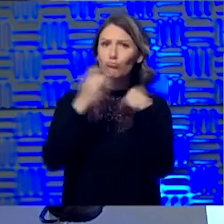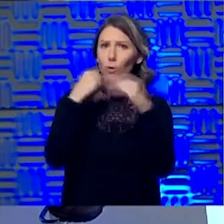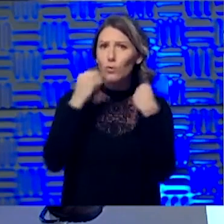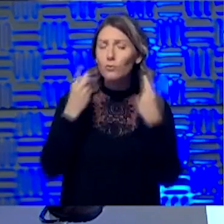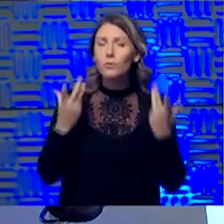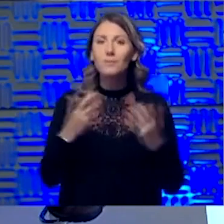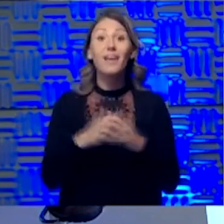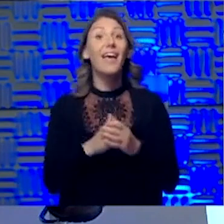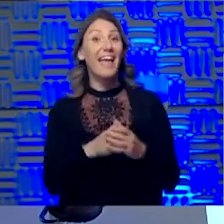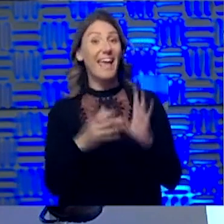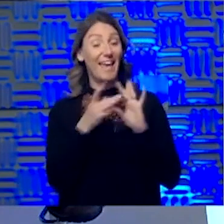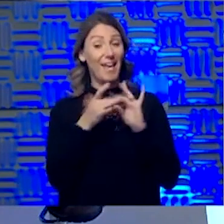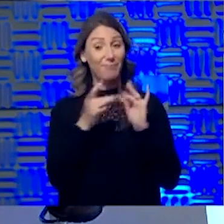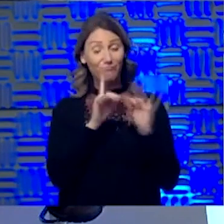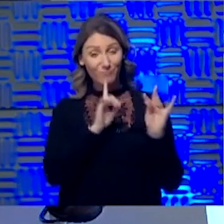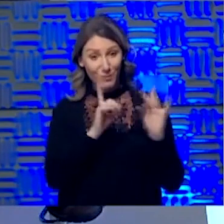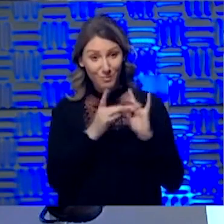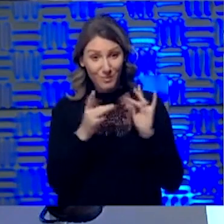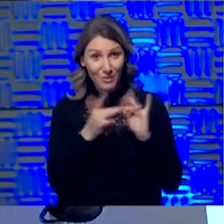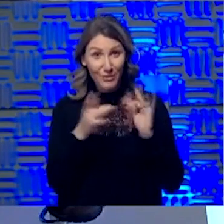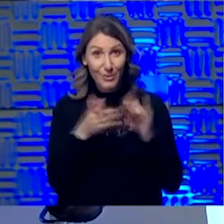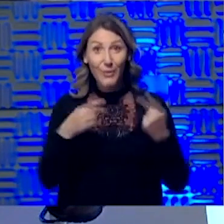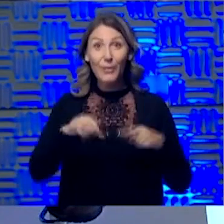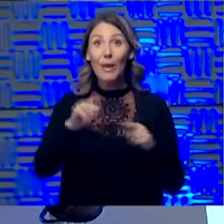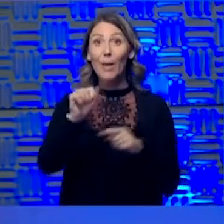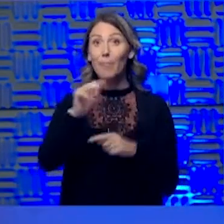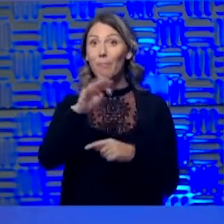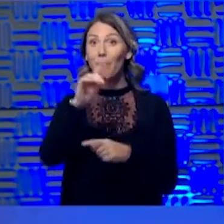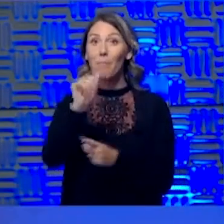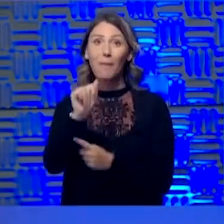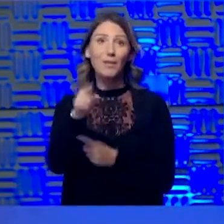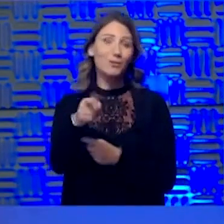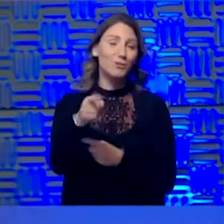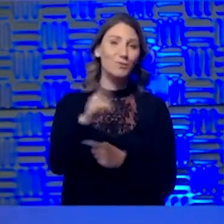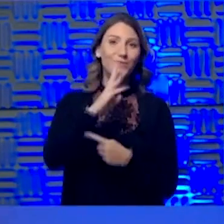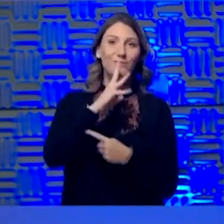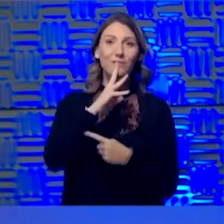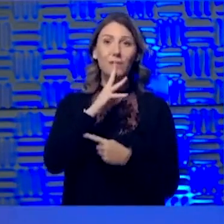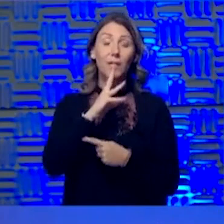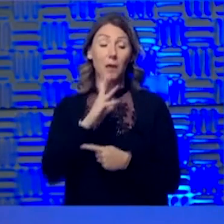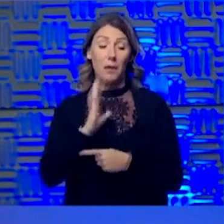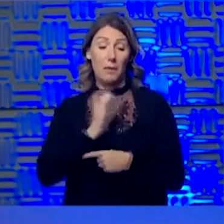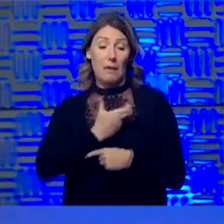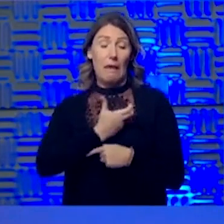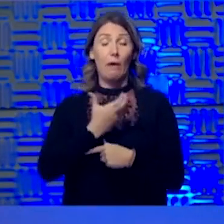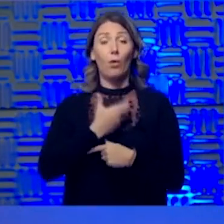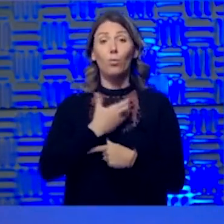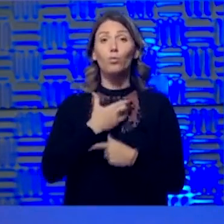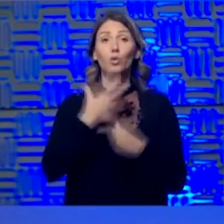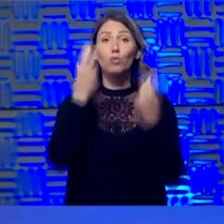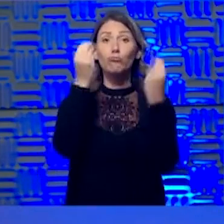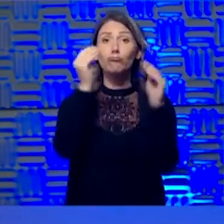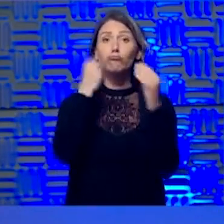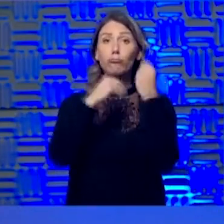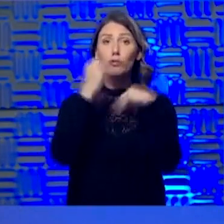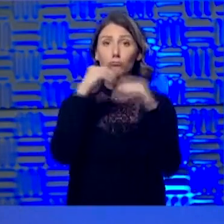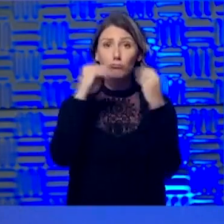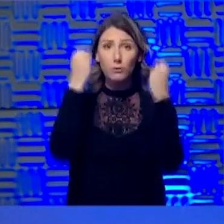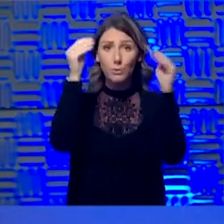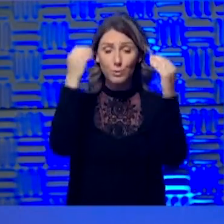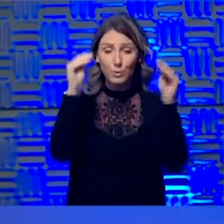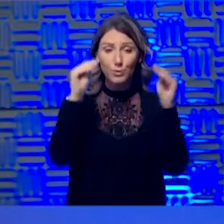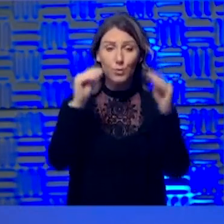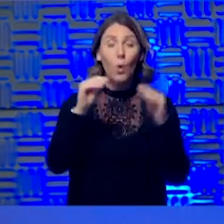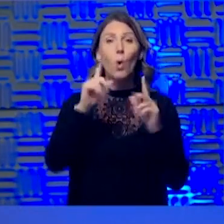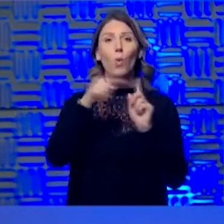going to mention that as Amanda was talking about. So even at our grocery store, at the checkout counter for